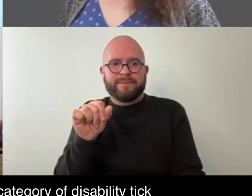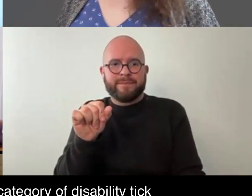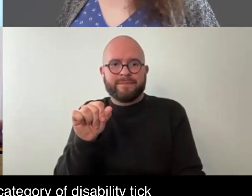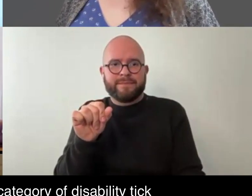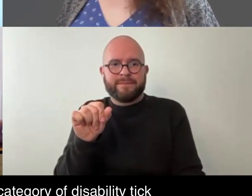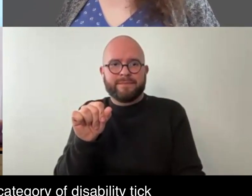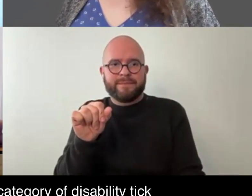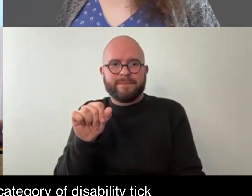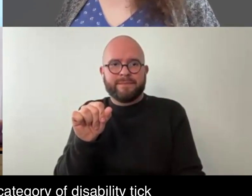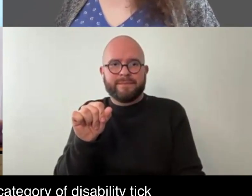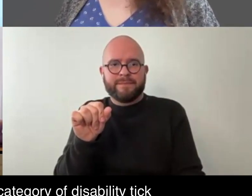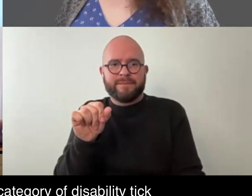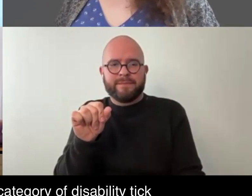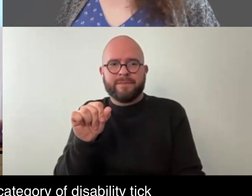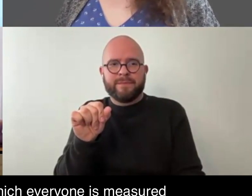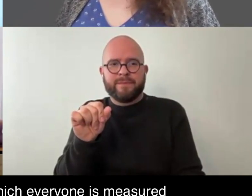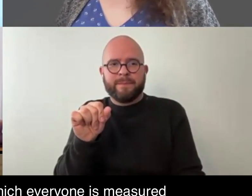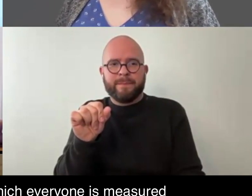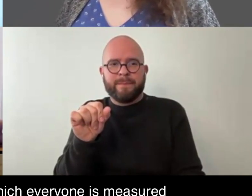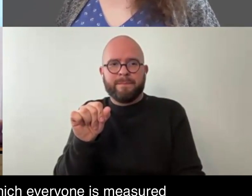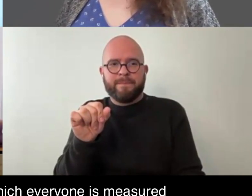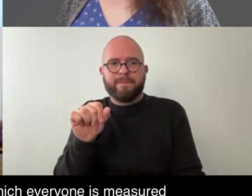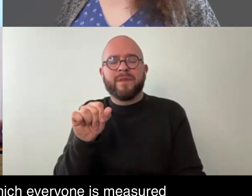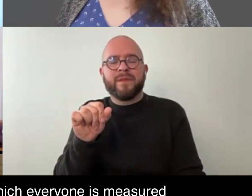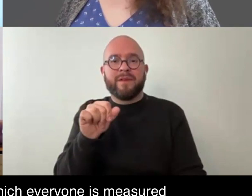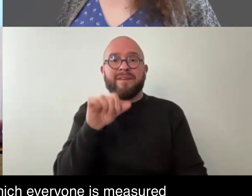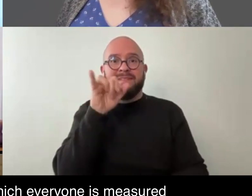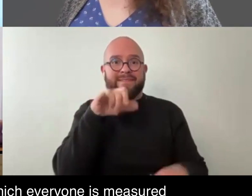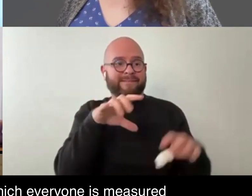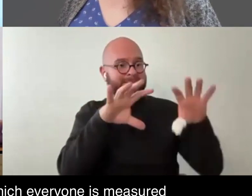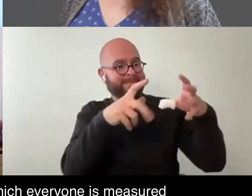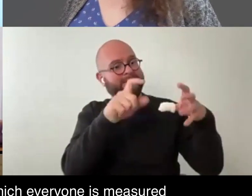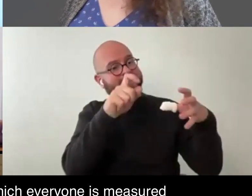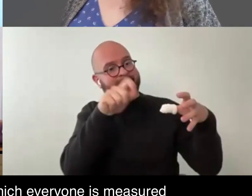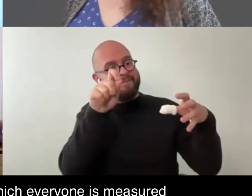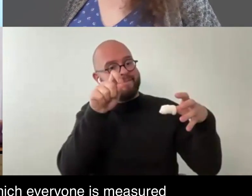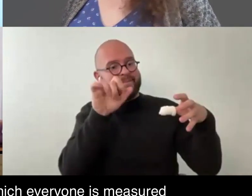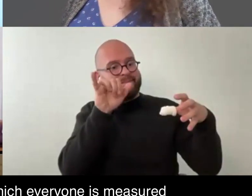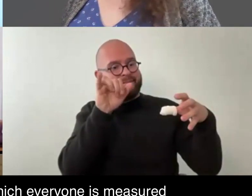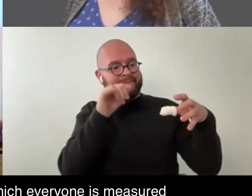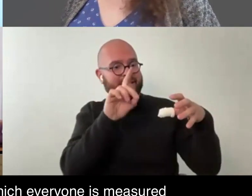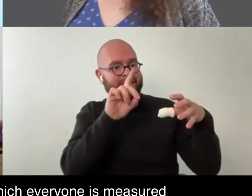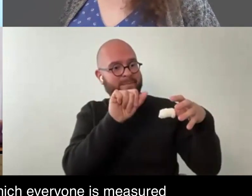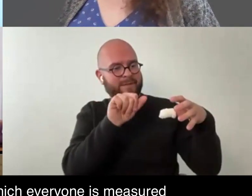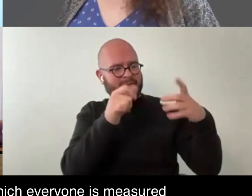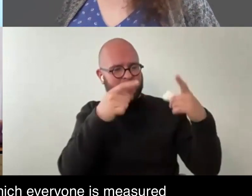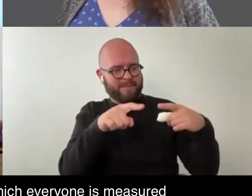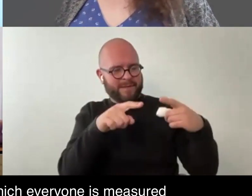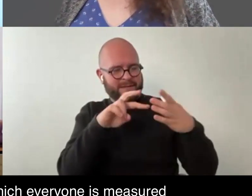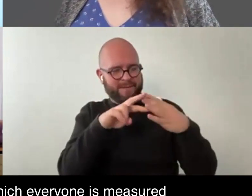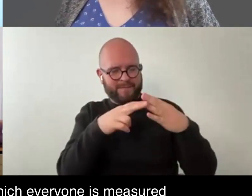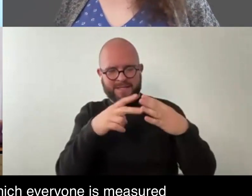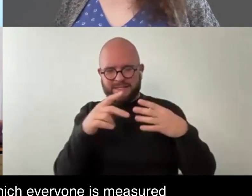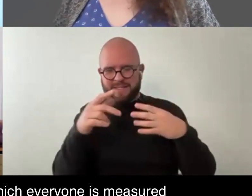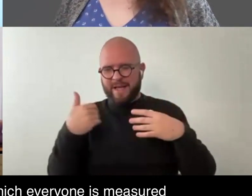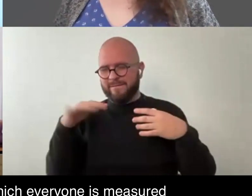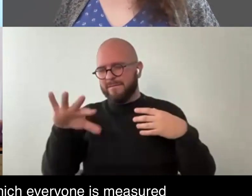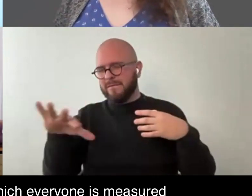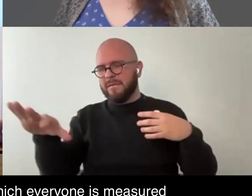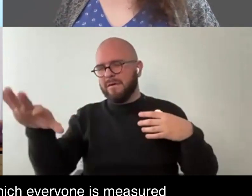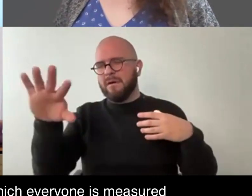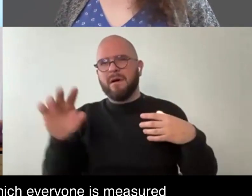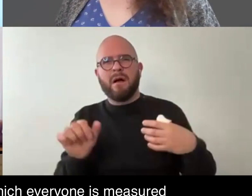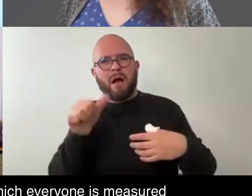ideal, normal body and mind against which everyone is measured, and some of us